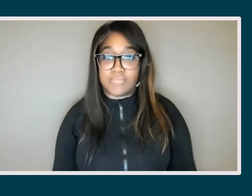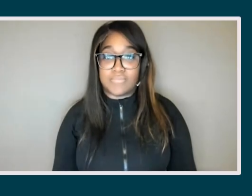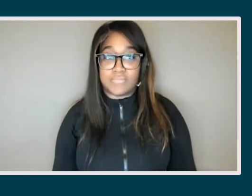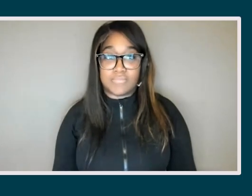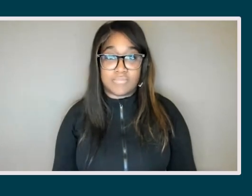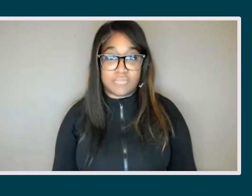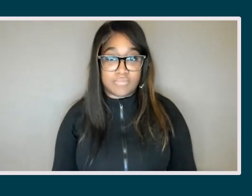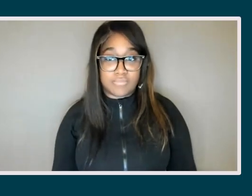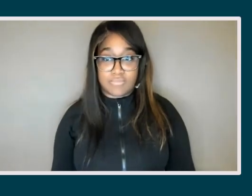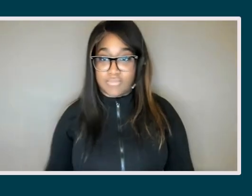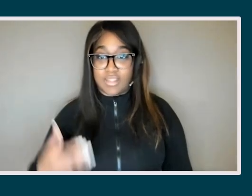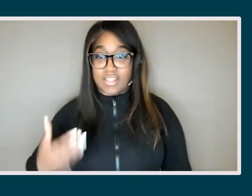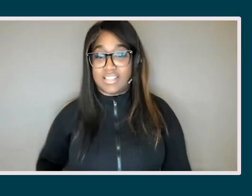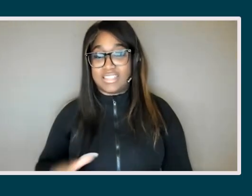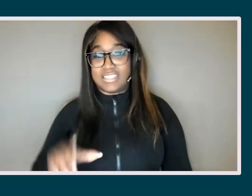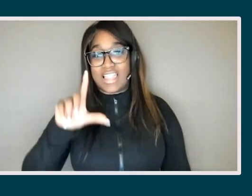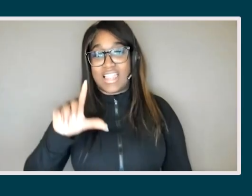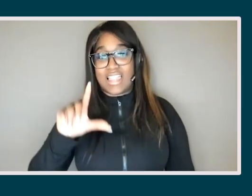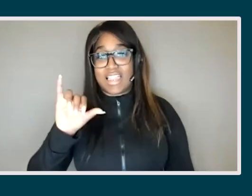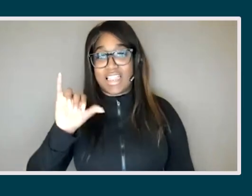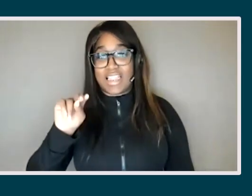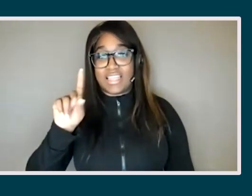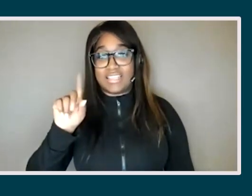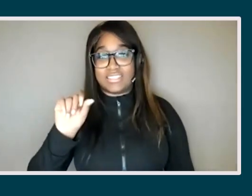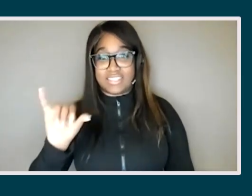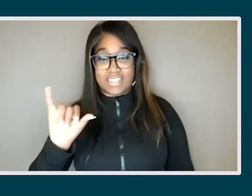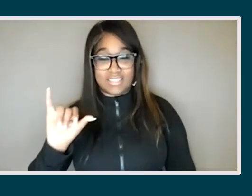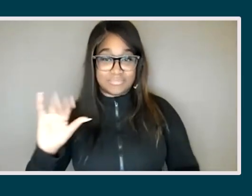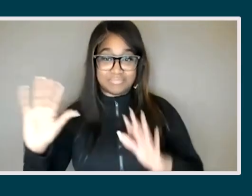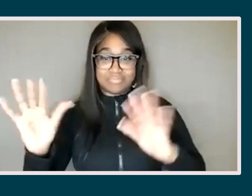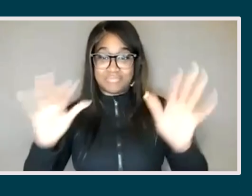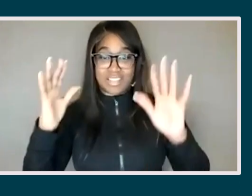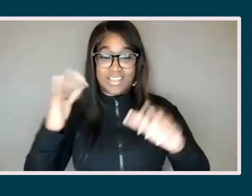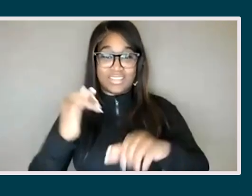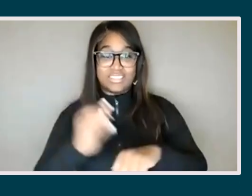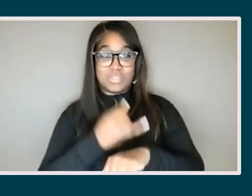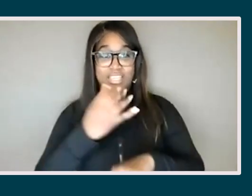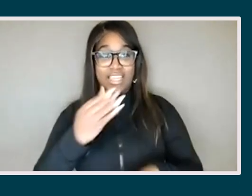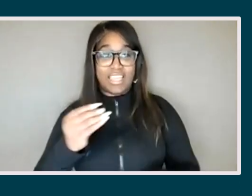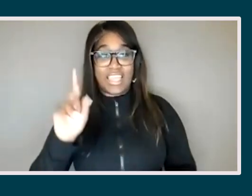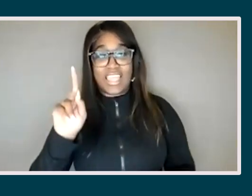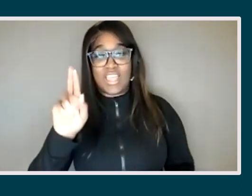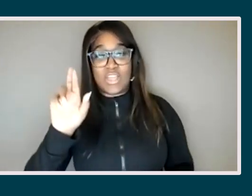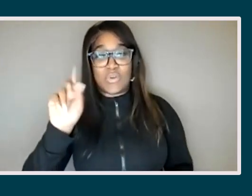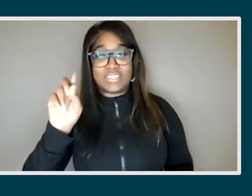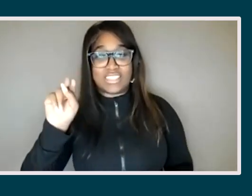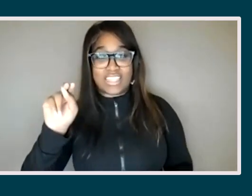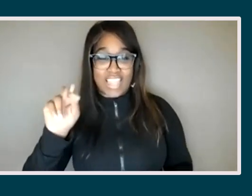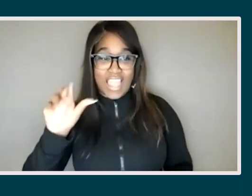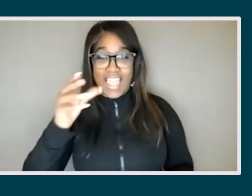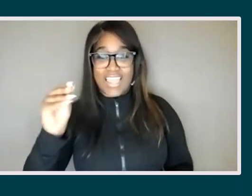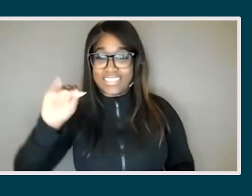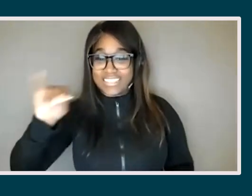This is Lindsey. Shout out to Jamika and Christina and Jay